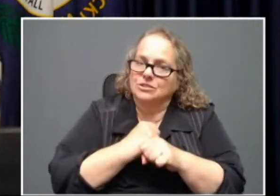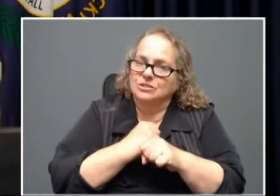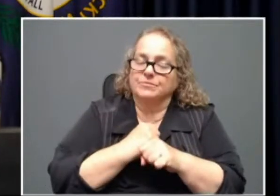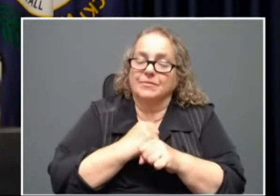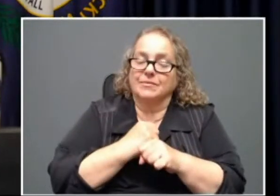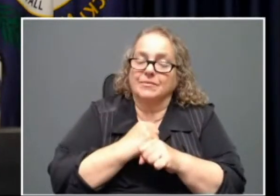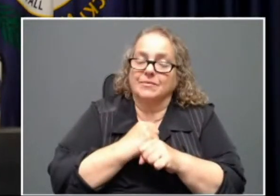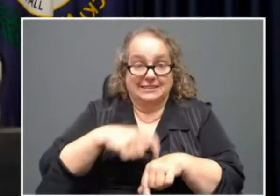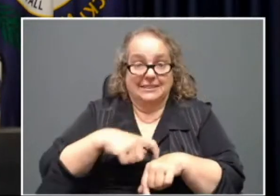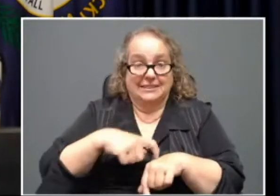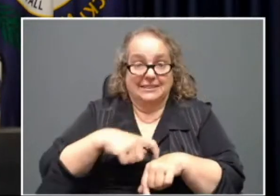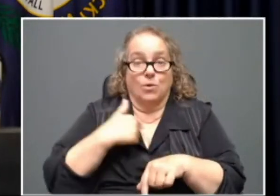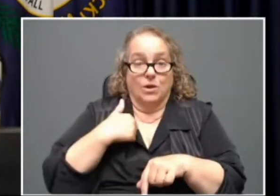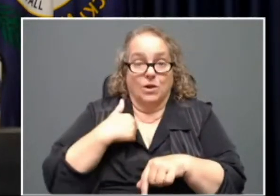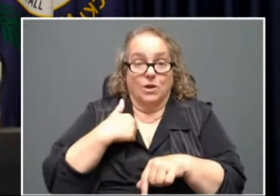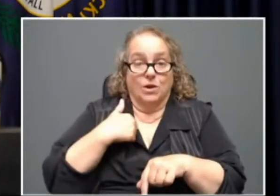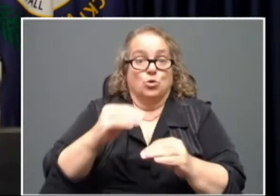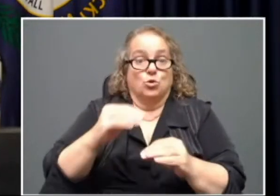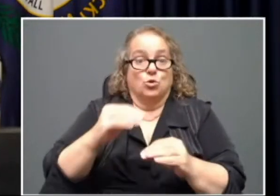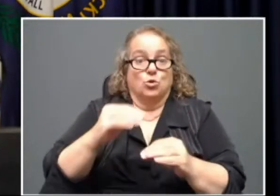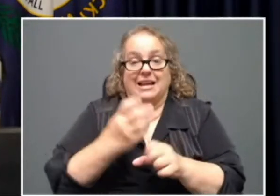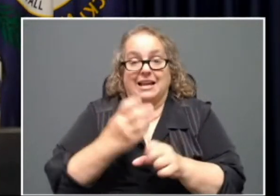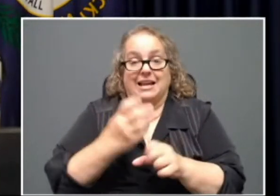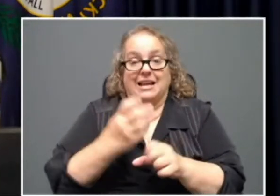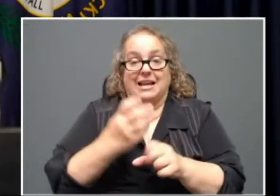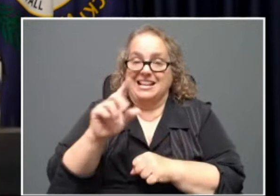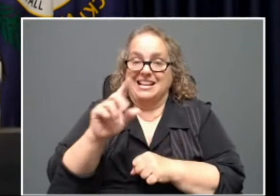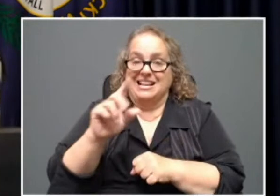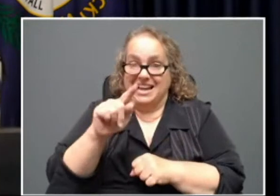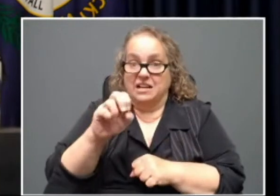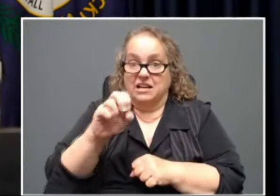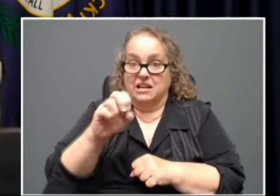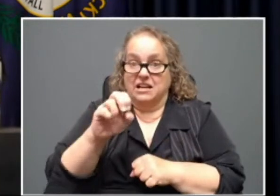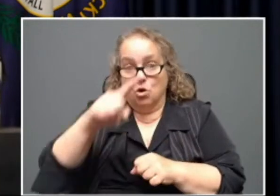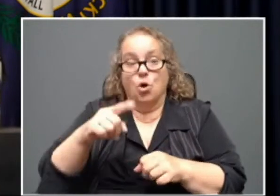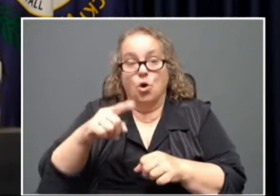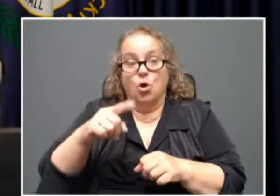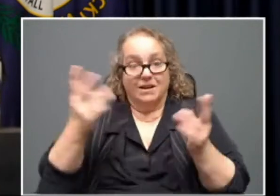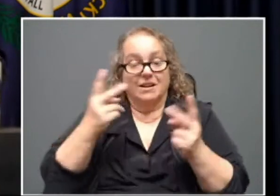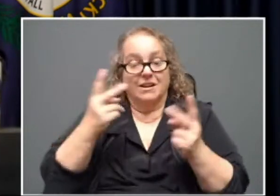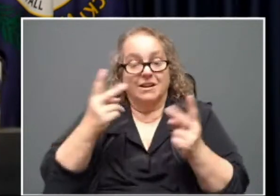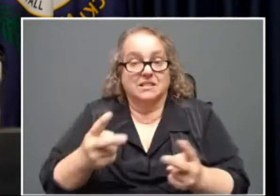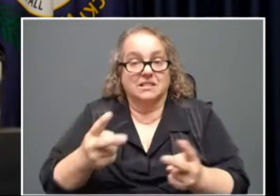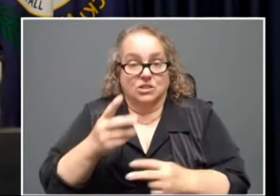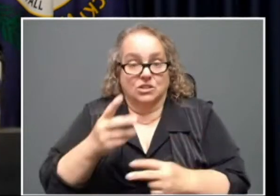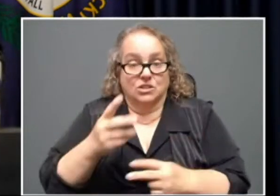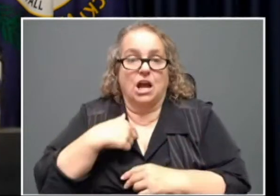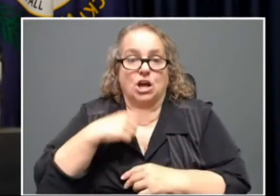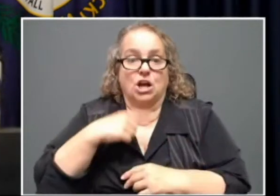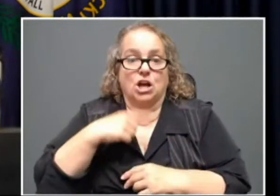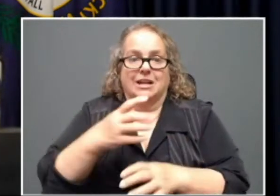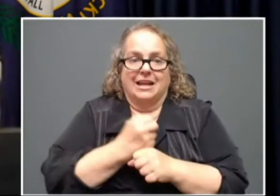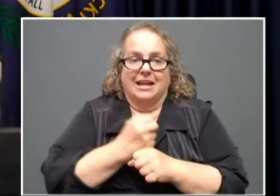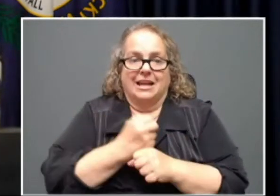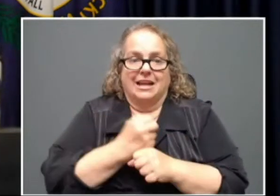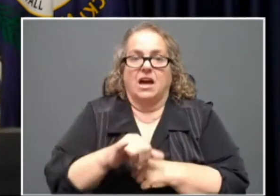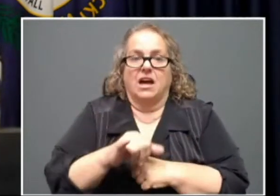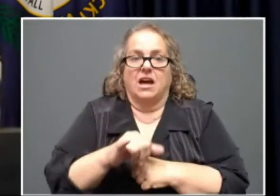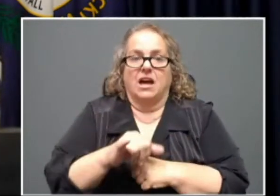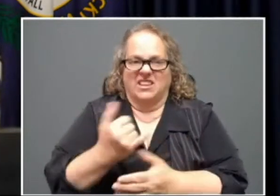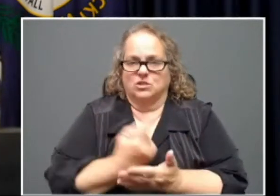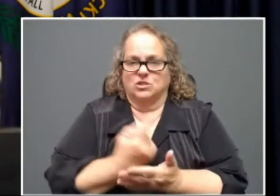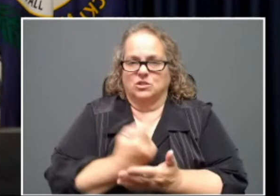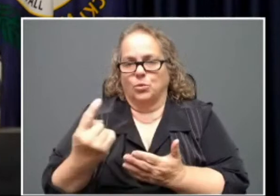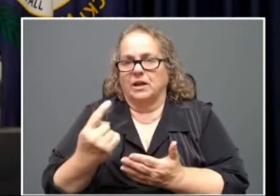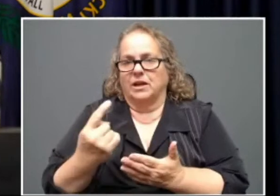move towards and get a firm date for visitation, and I should be getting that this week. It does